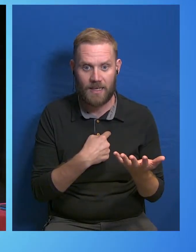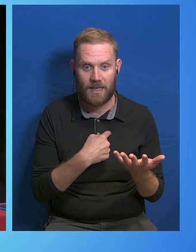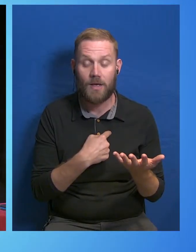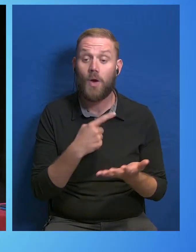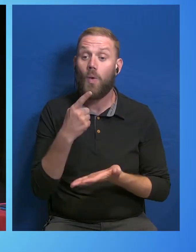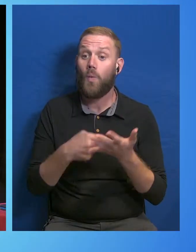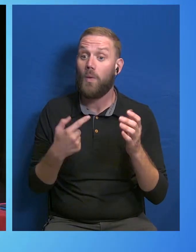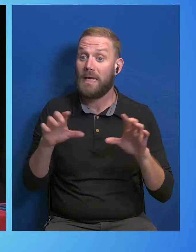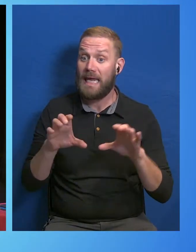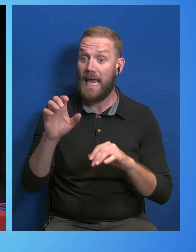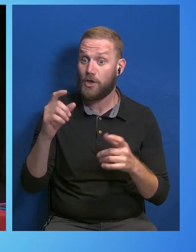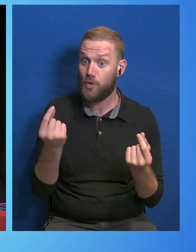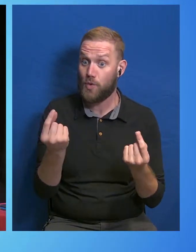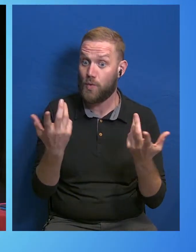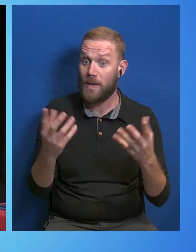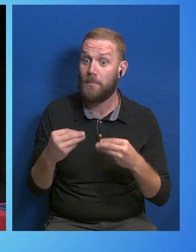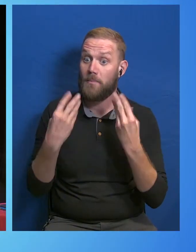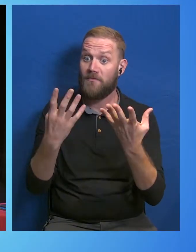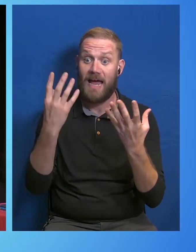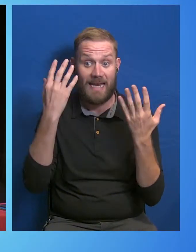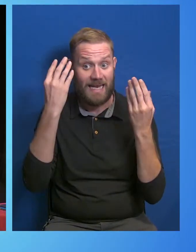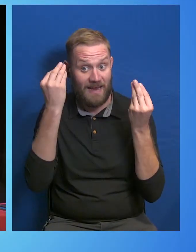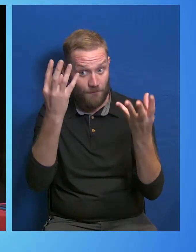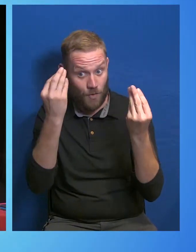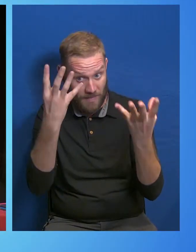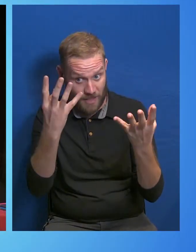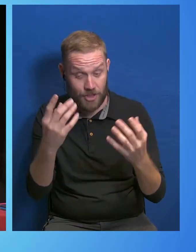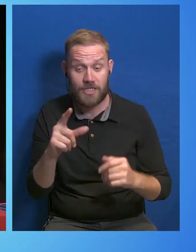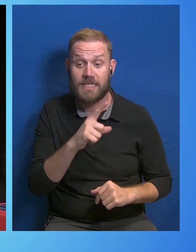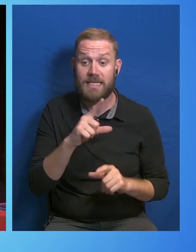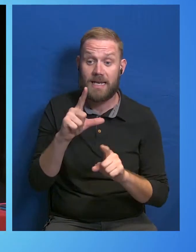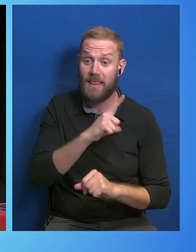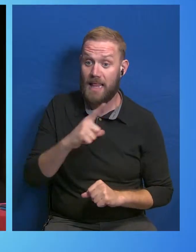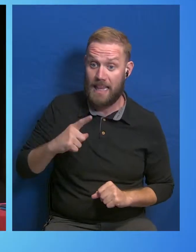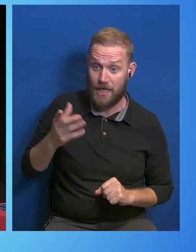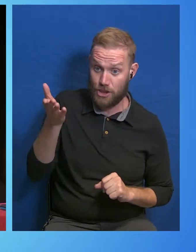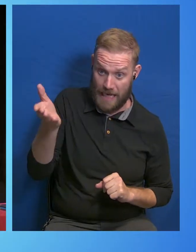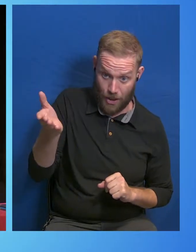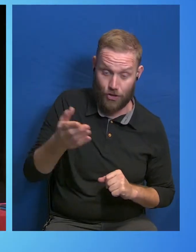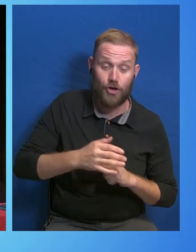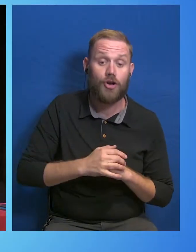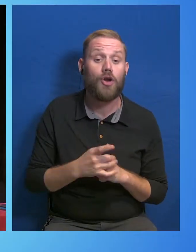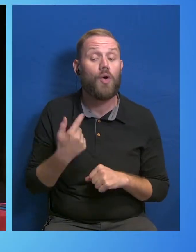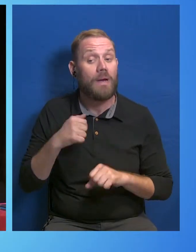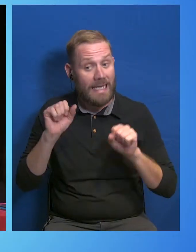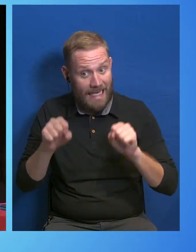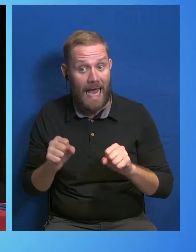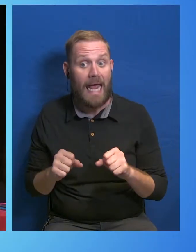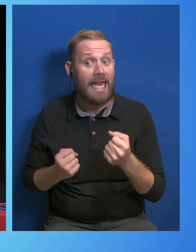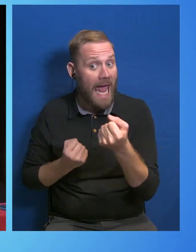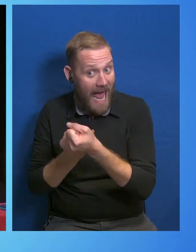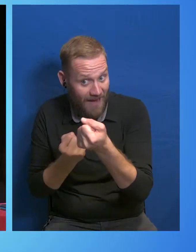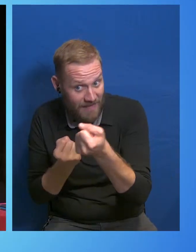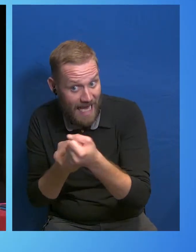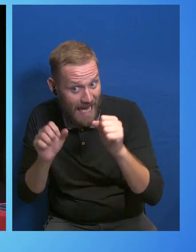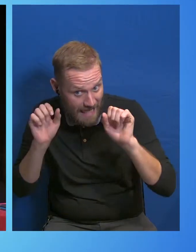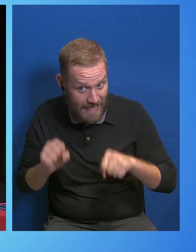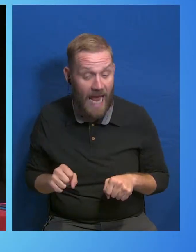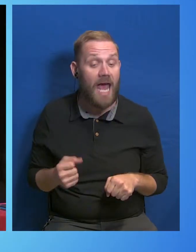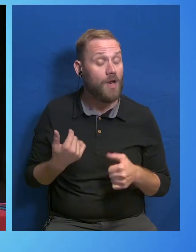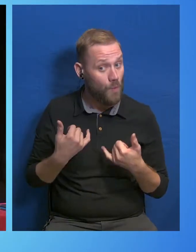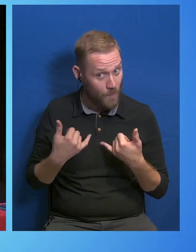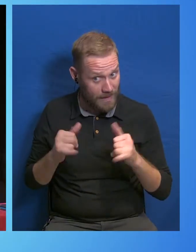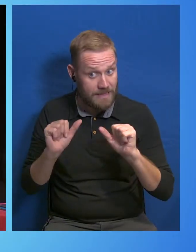what we can do is provide information to the state legislature, and we can do advocacy, and we have, and we